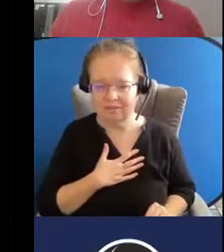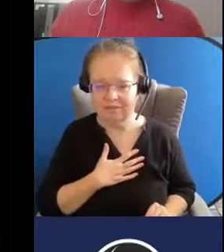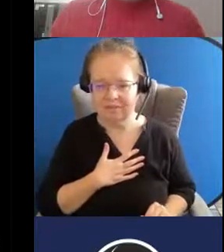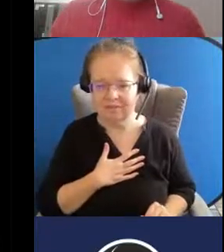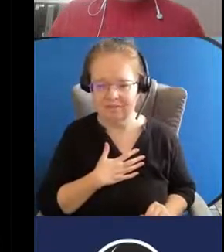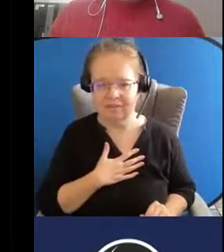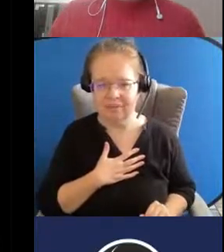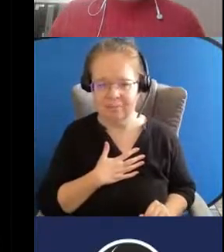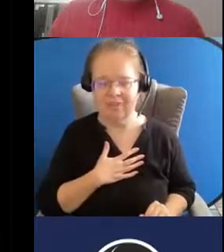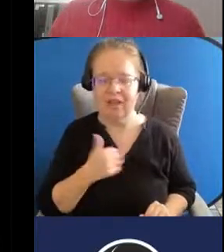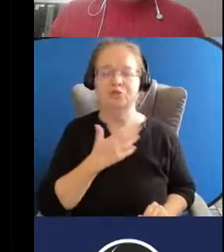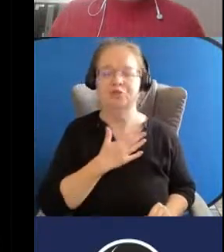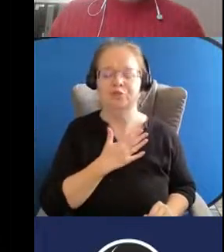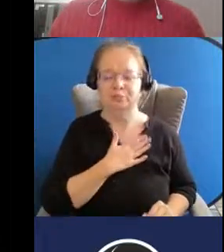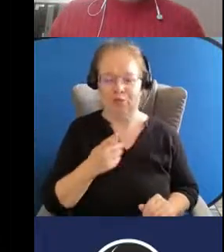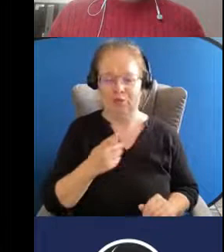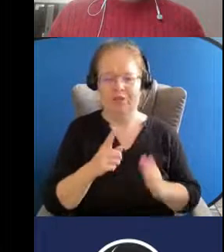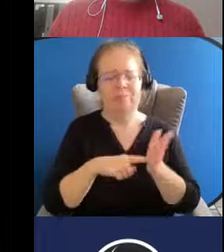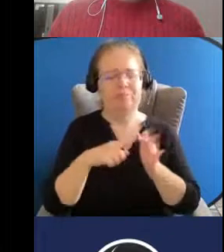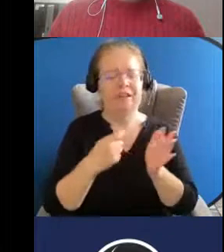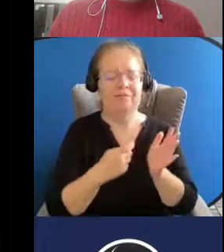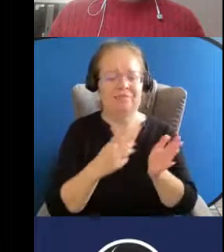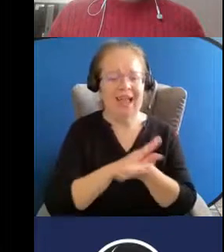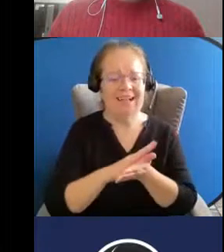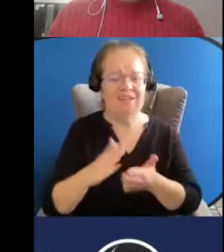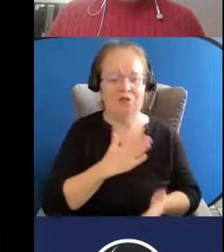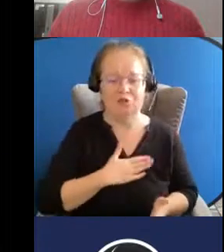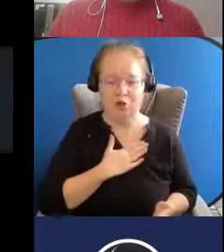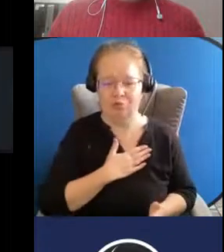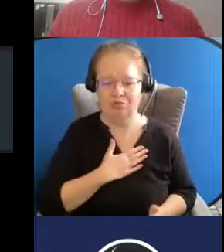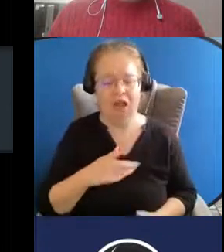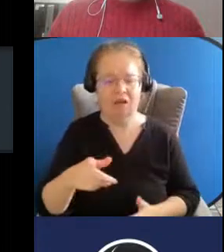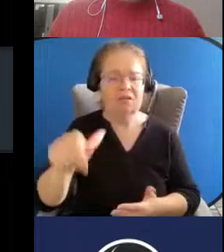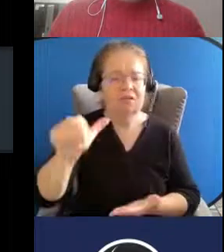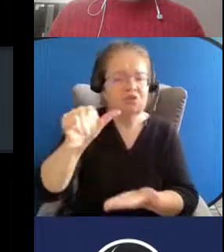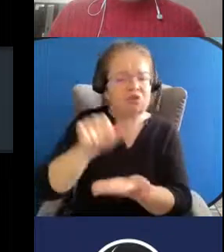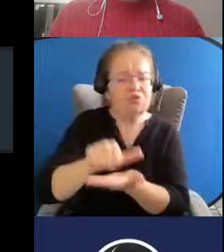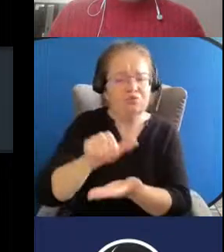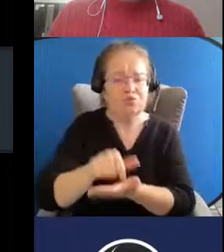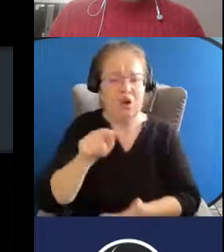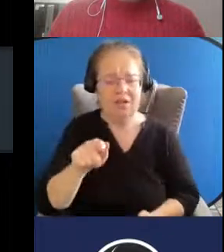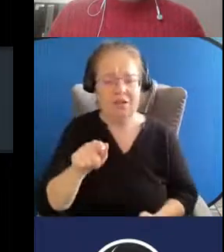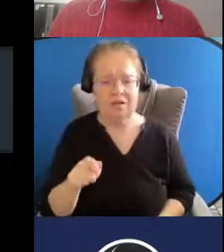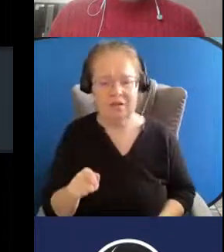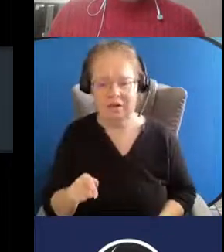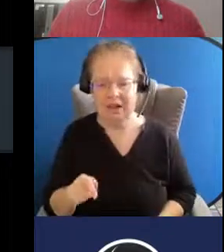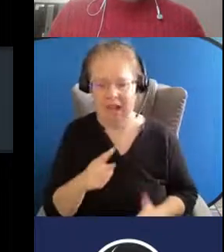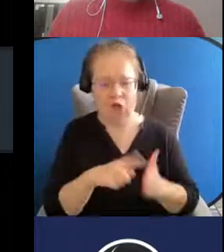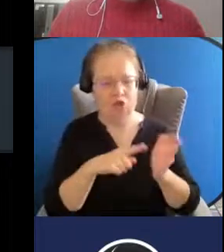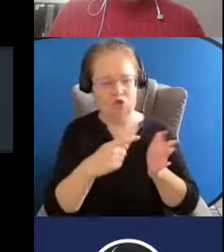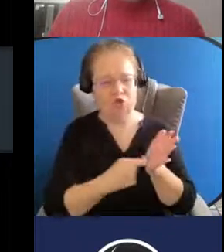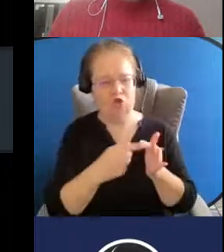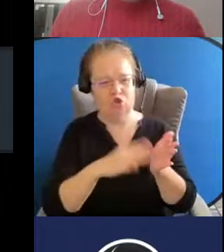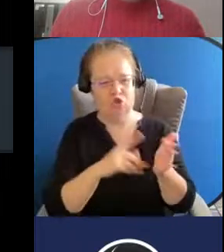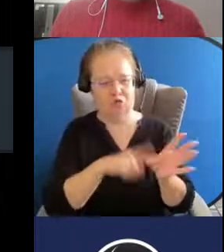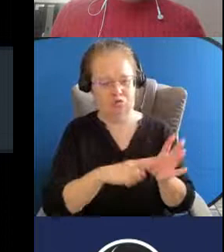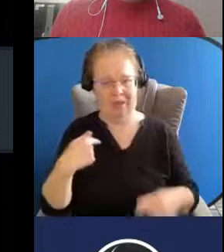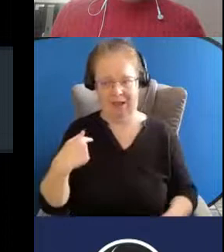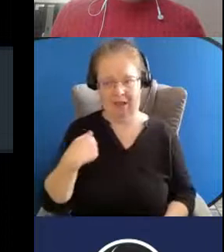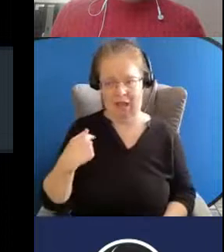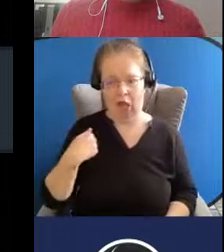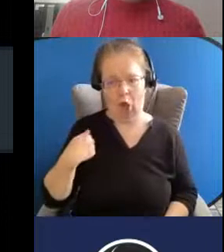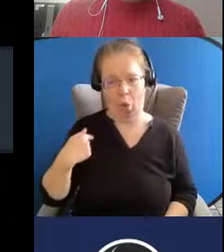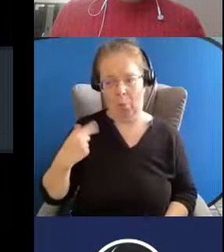Okay, so thanks, Jeremy. I think that's exactly right, and I just wanted to maybe give. Jeremy's talked about how both of us have come from the world of